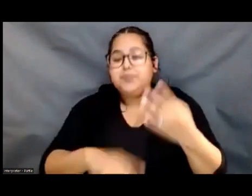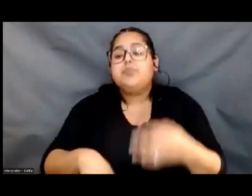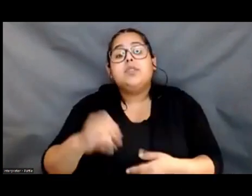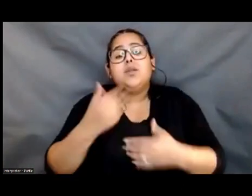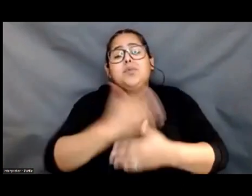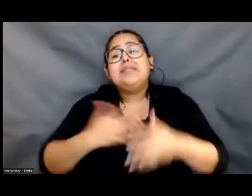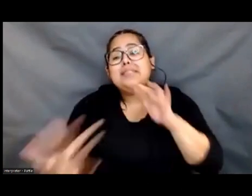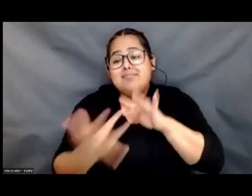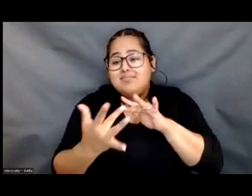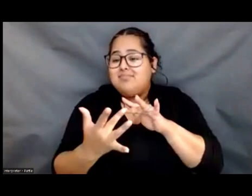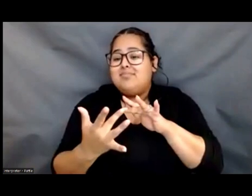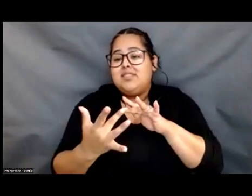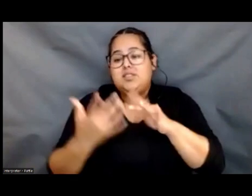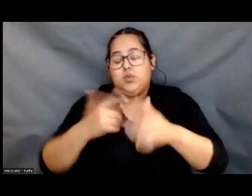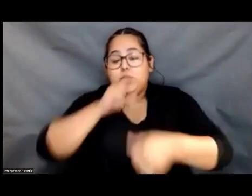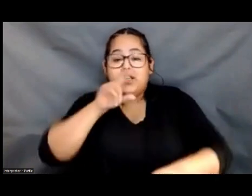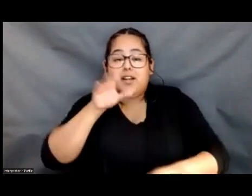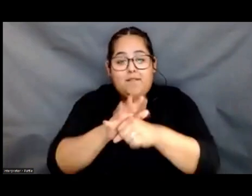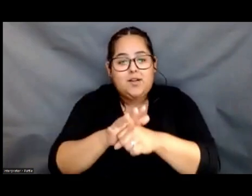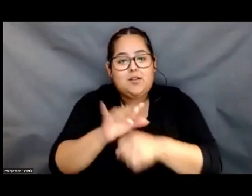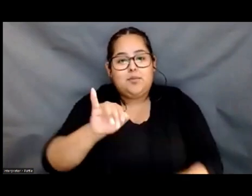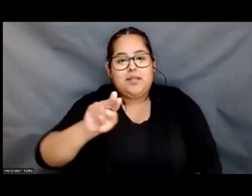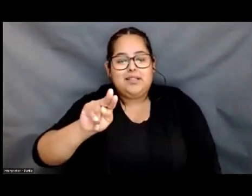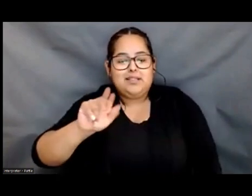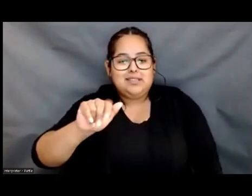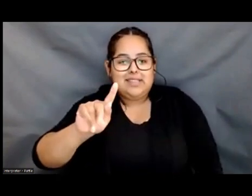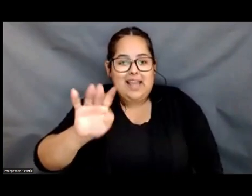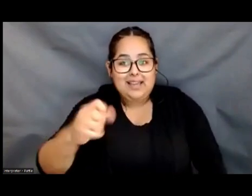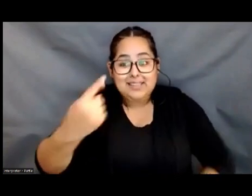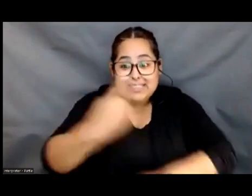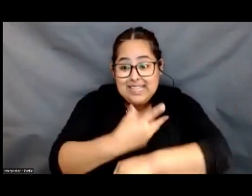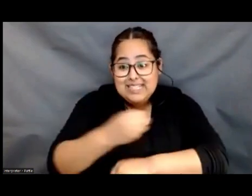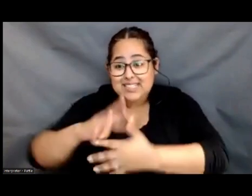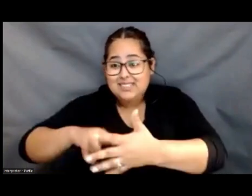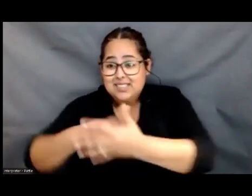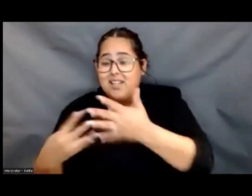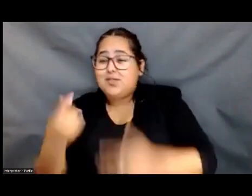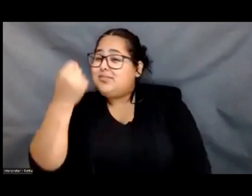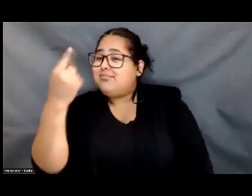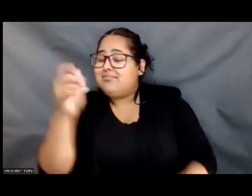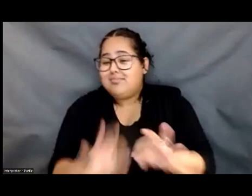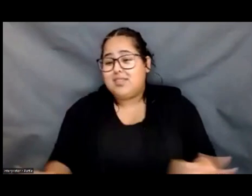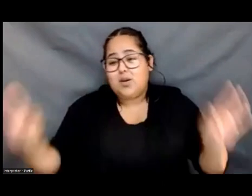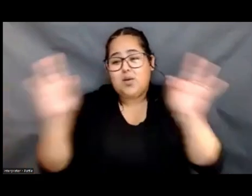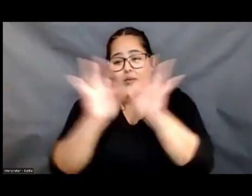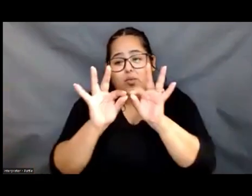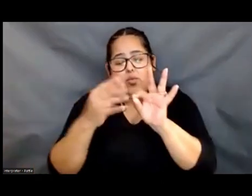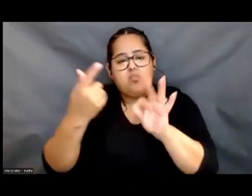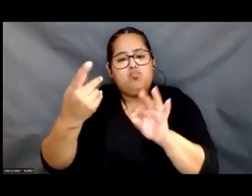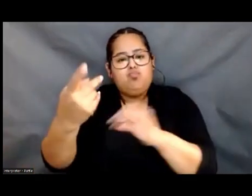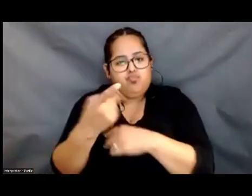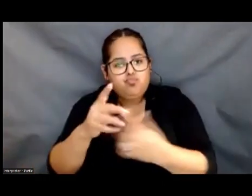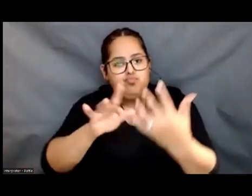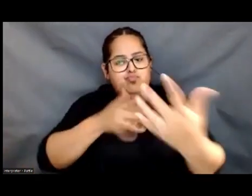with me to confirm intake dates and scheduling. It's really important that we're both communicating